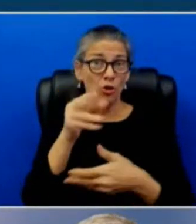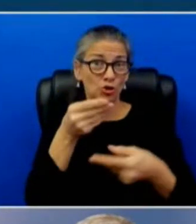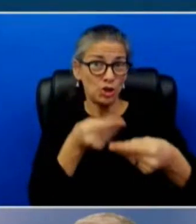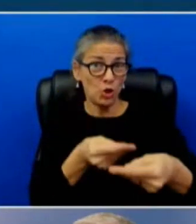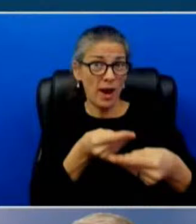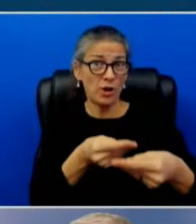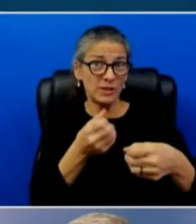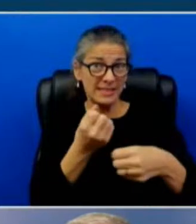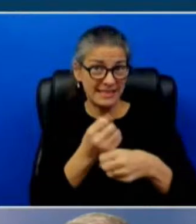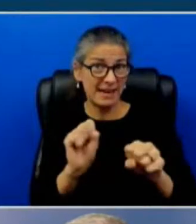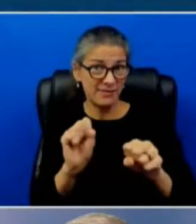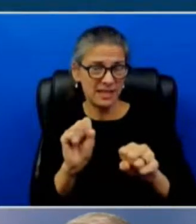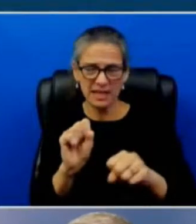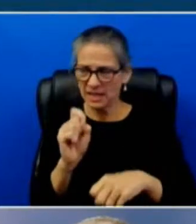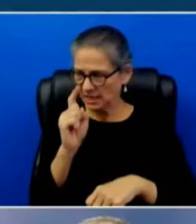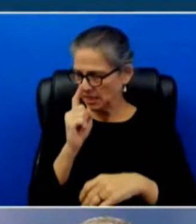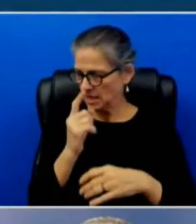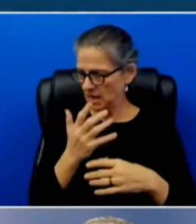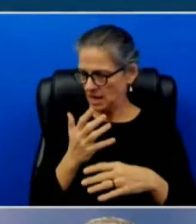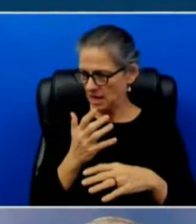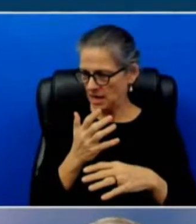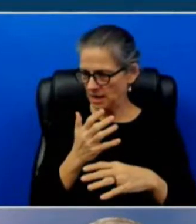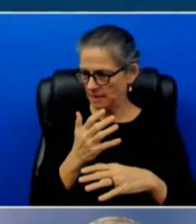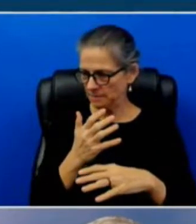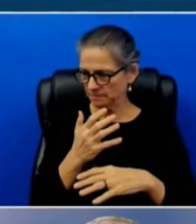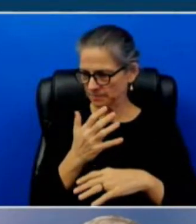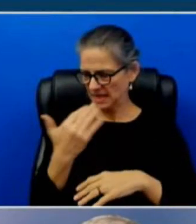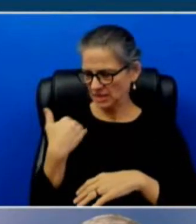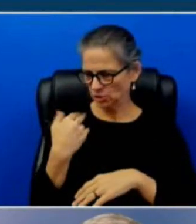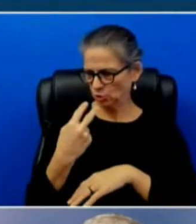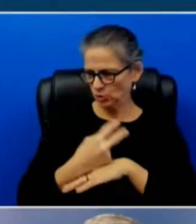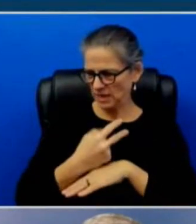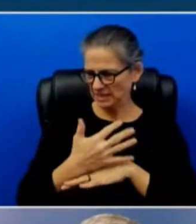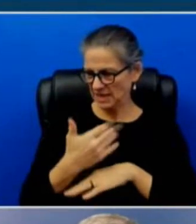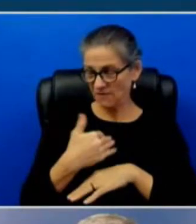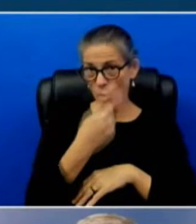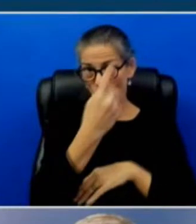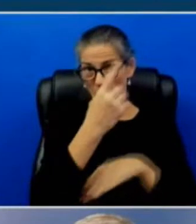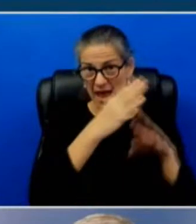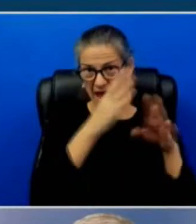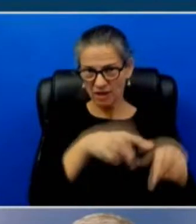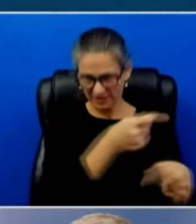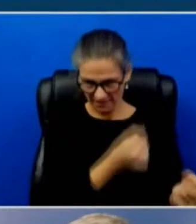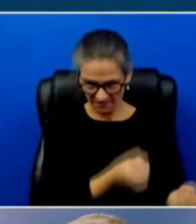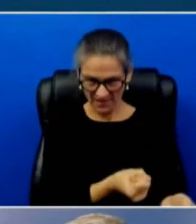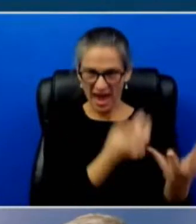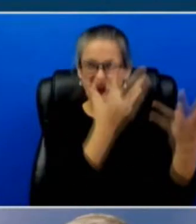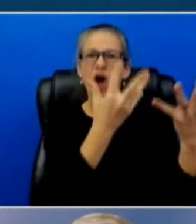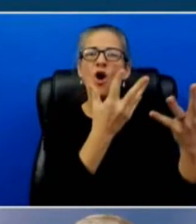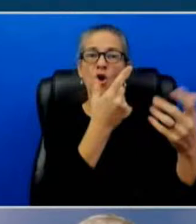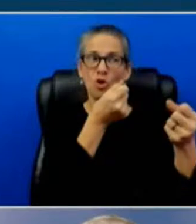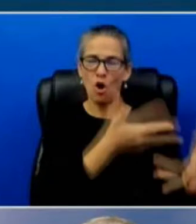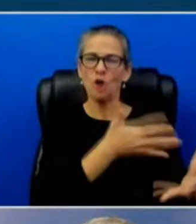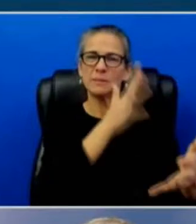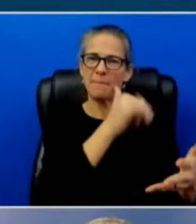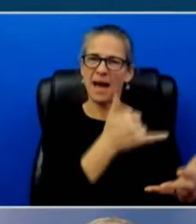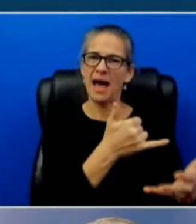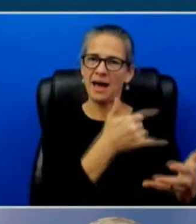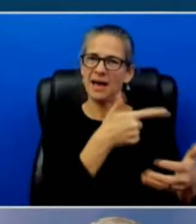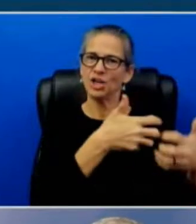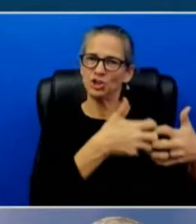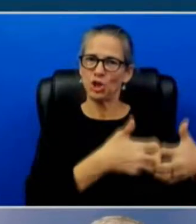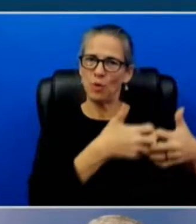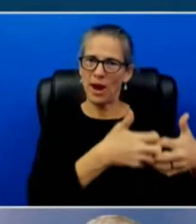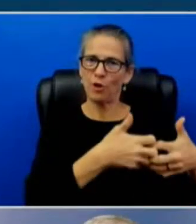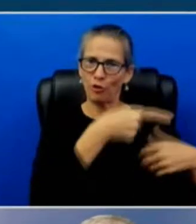And between now and then, we've had one house fire that is attributed to a generator fire where someone was running